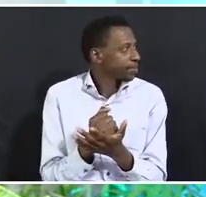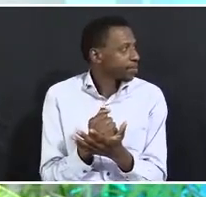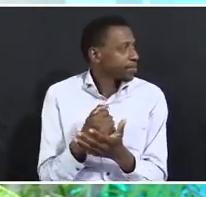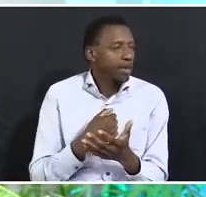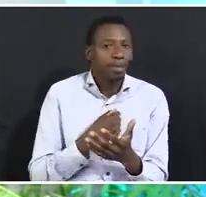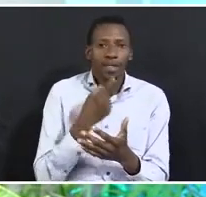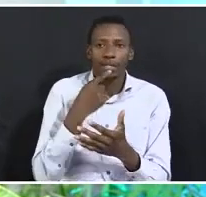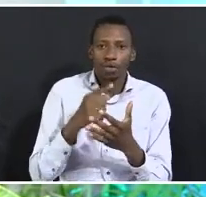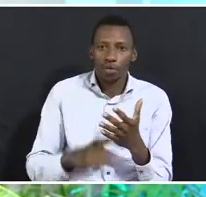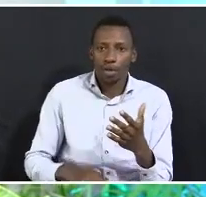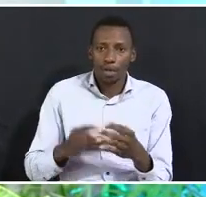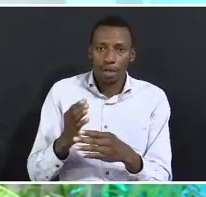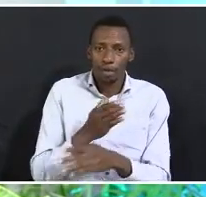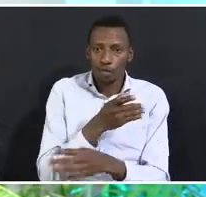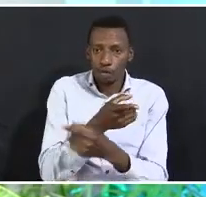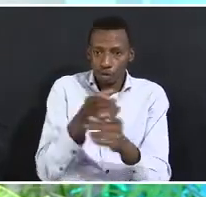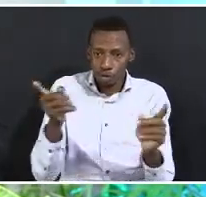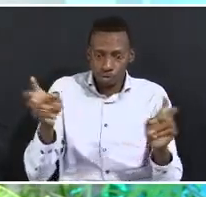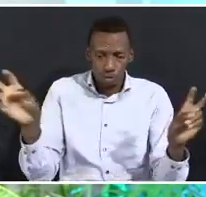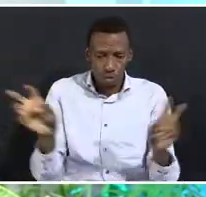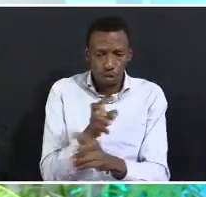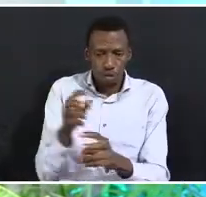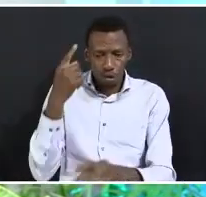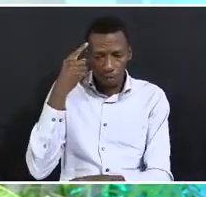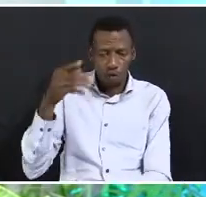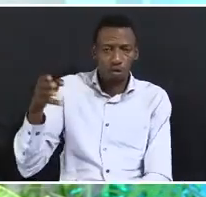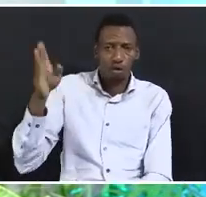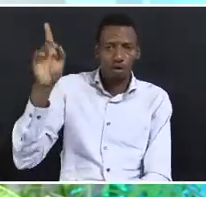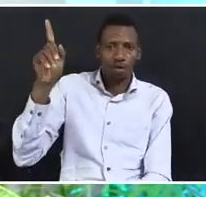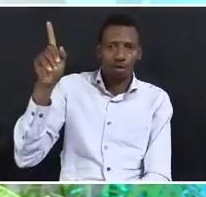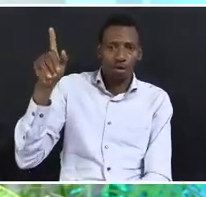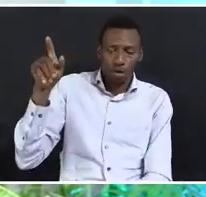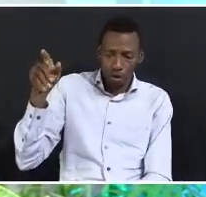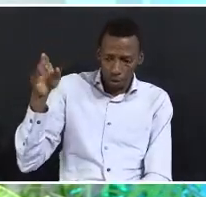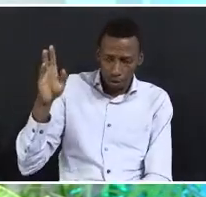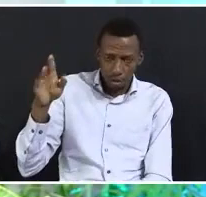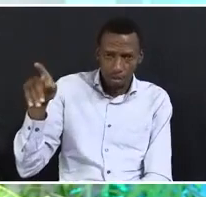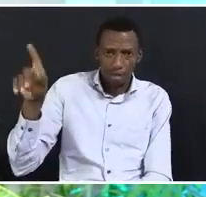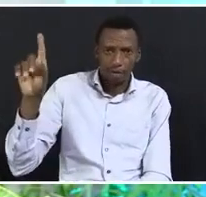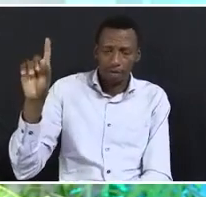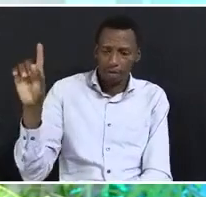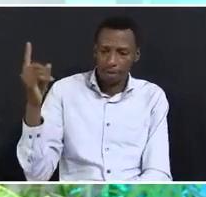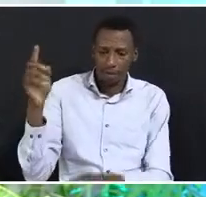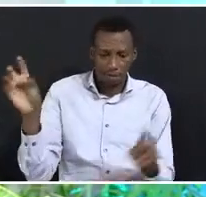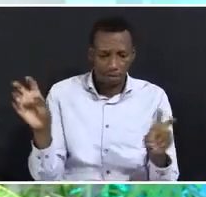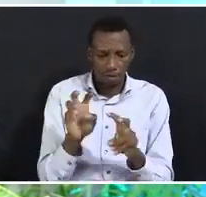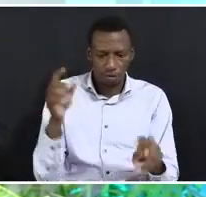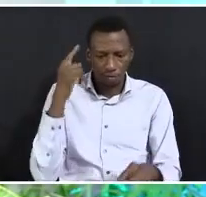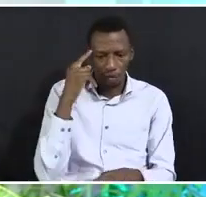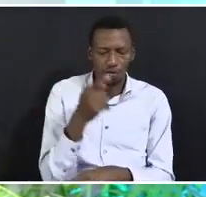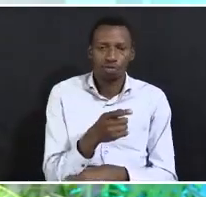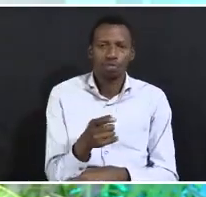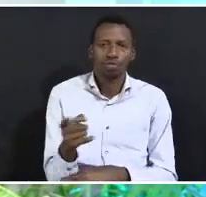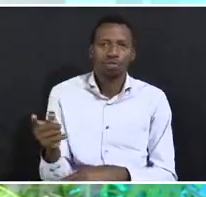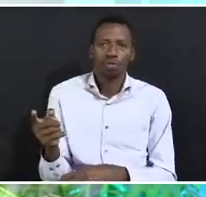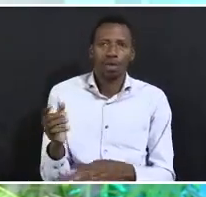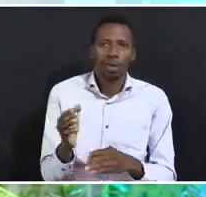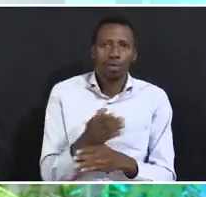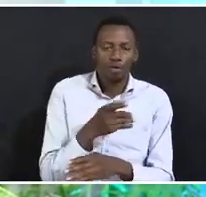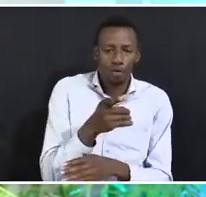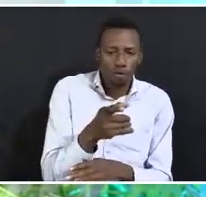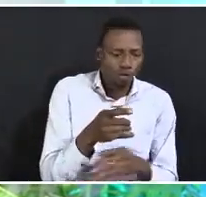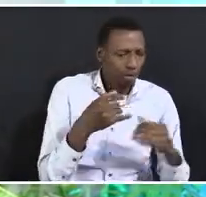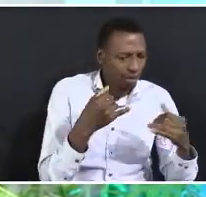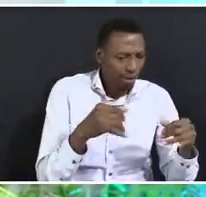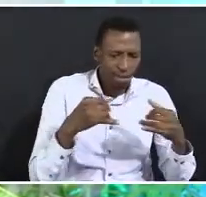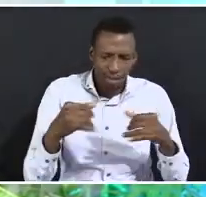that before you seek out for God, God does the first what? Initial what? Seeking. Before you reach out